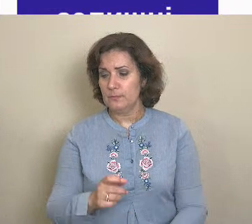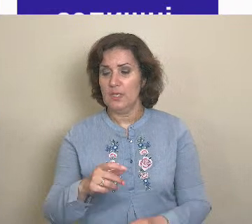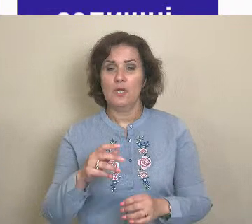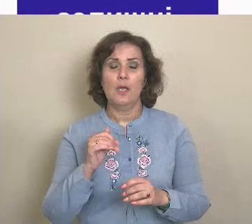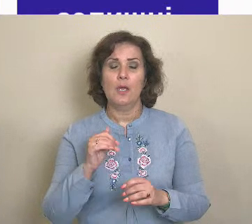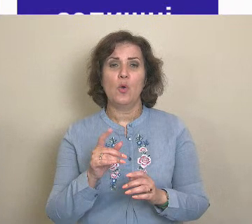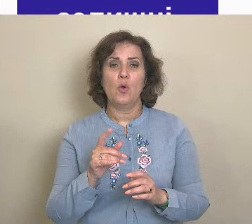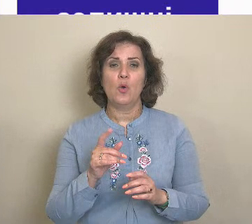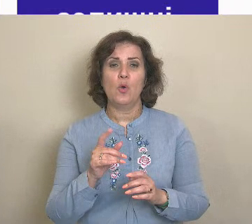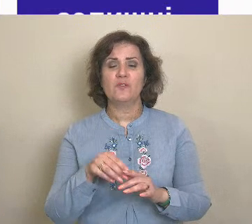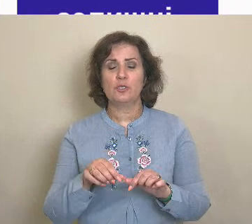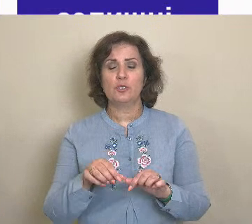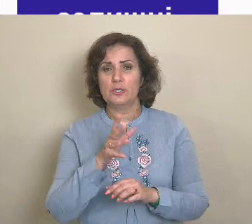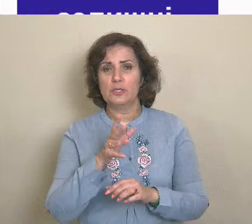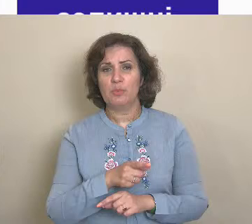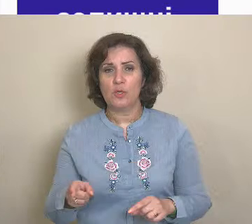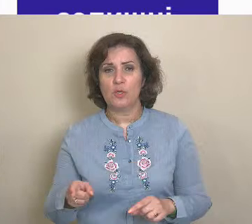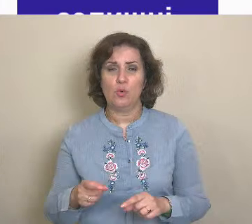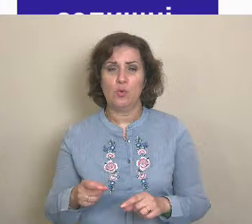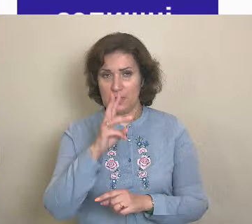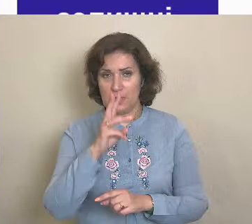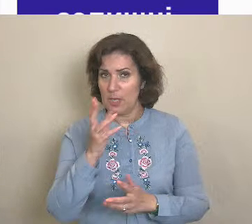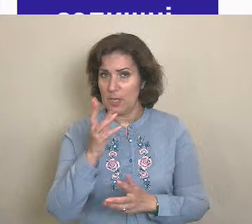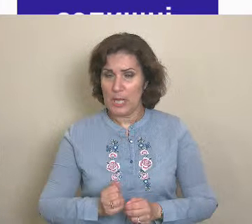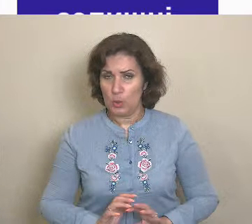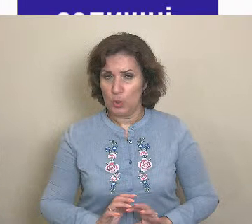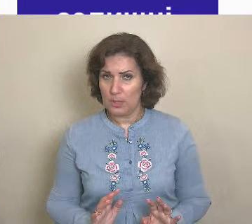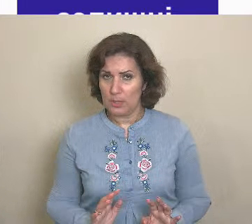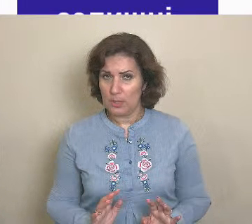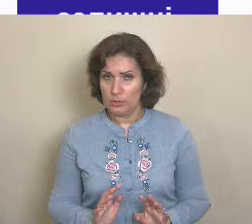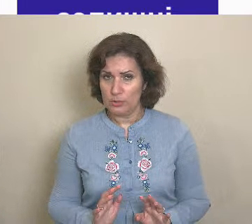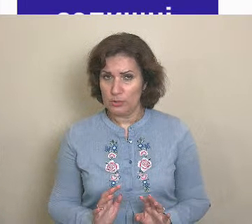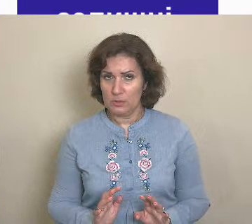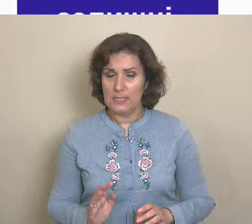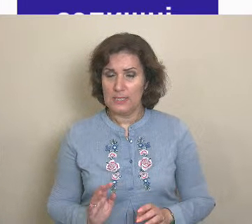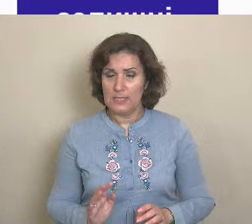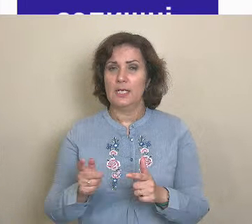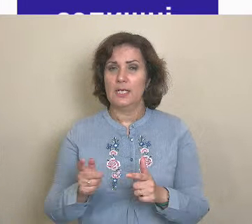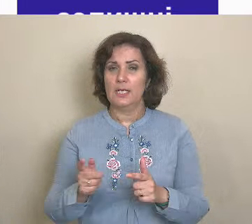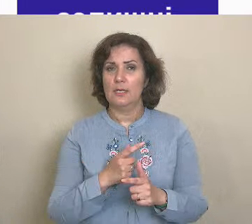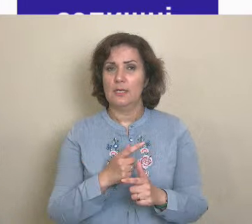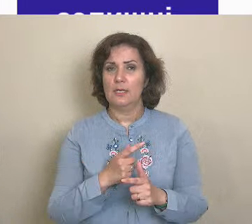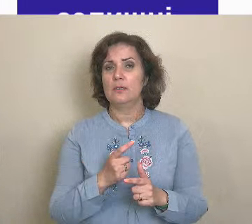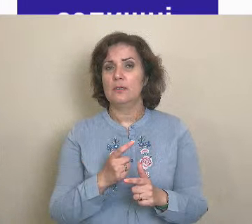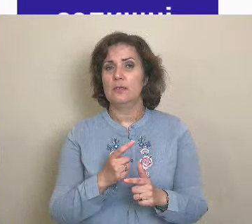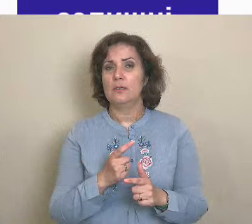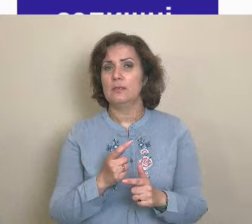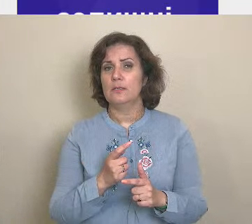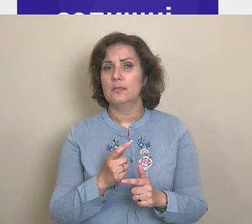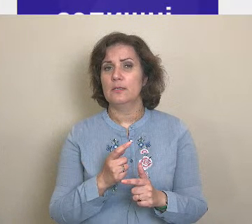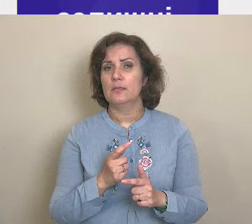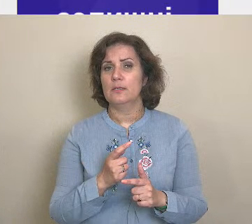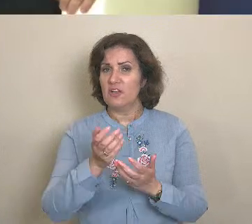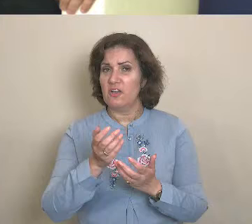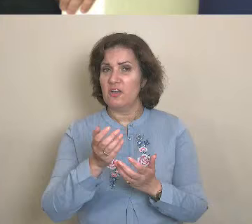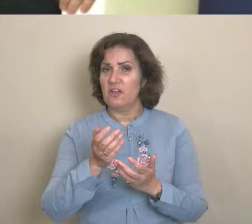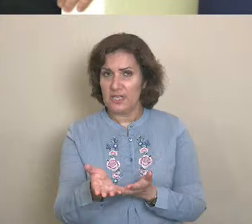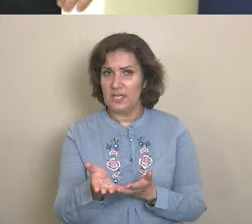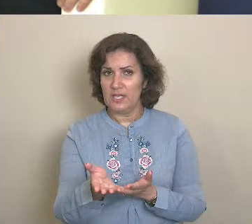system within commission hasn't changed. Between the elections, they are not paid, right? I mean members of the commission.